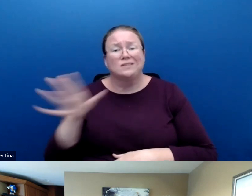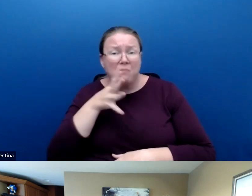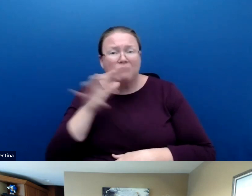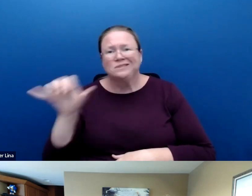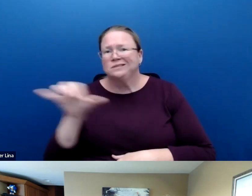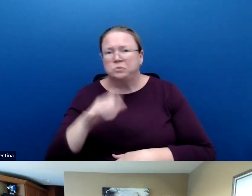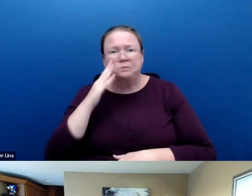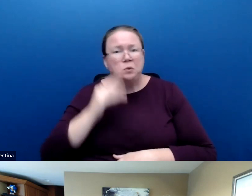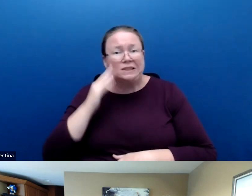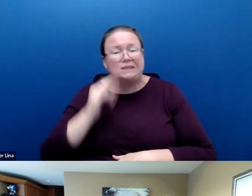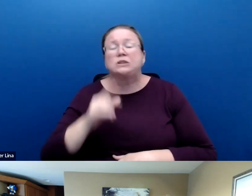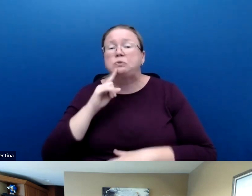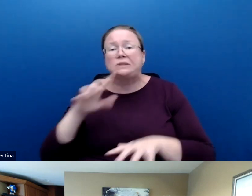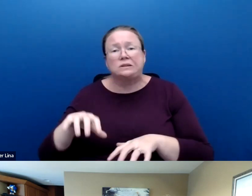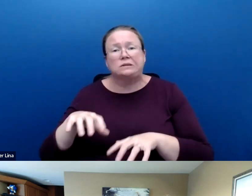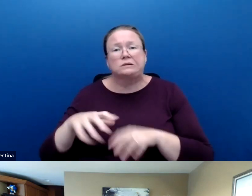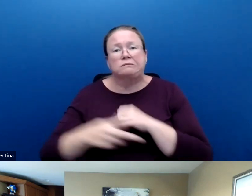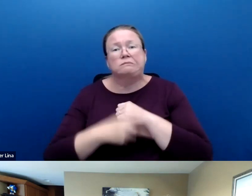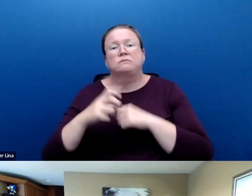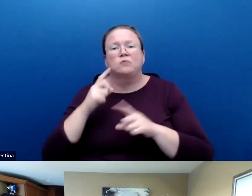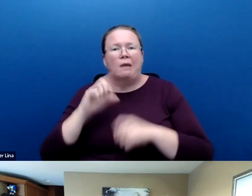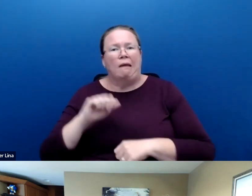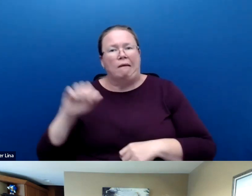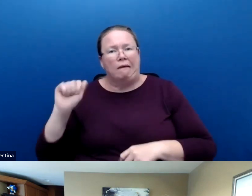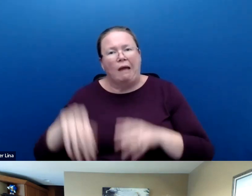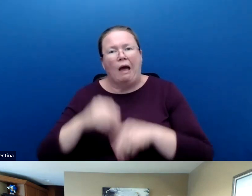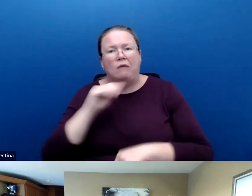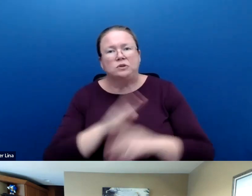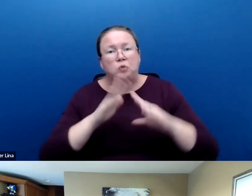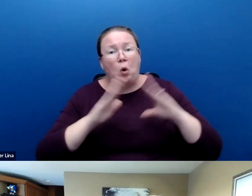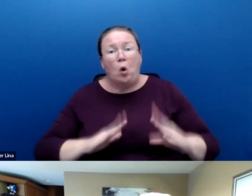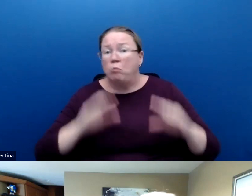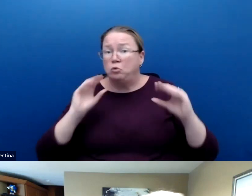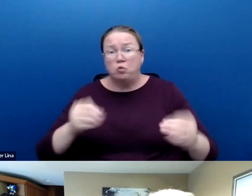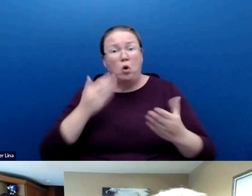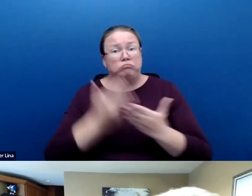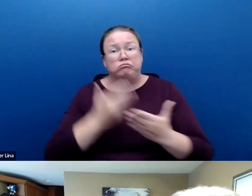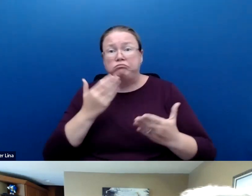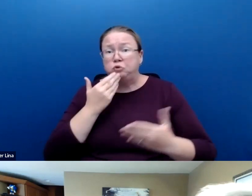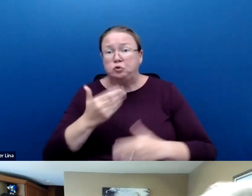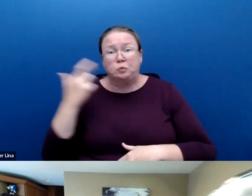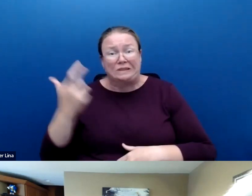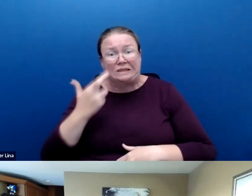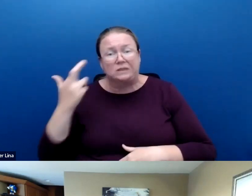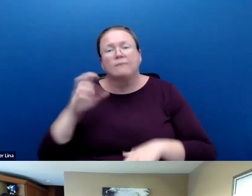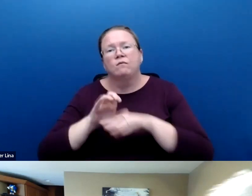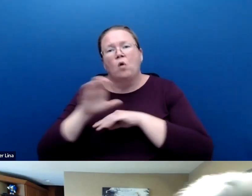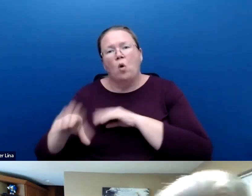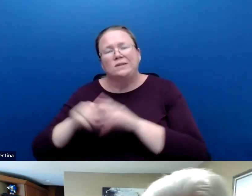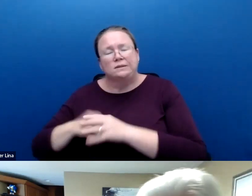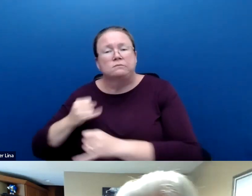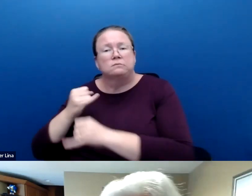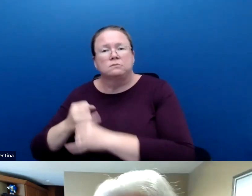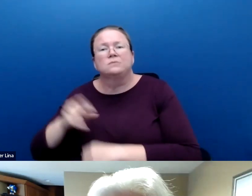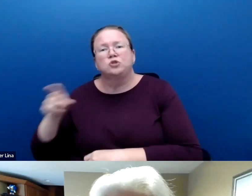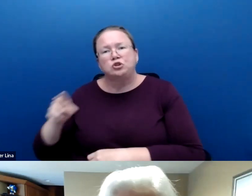similar experience, was abducted by a AAA, taken out of his home for no valid reason, and forced into an institution